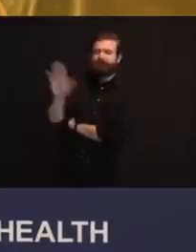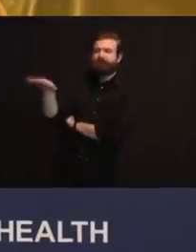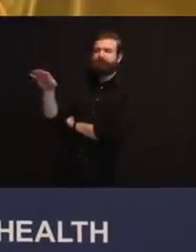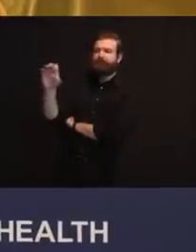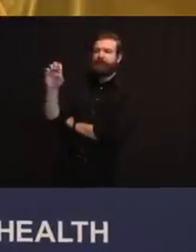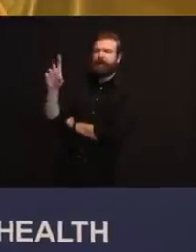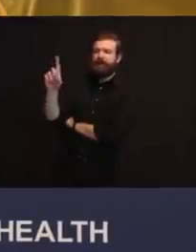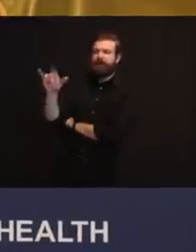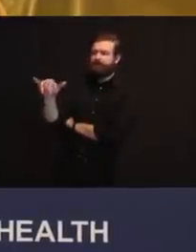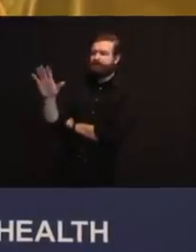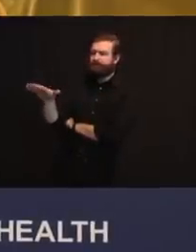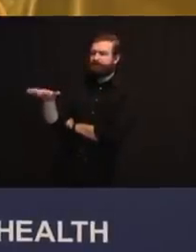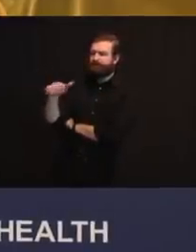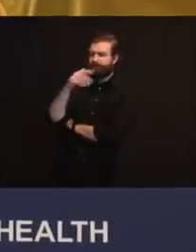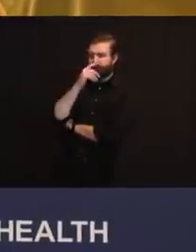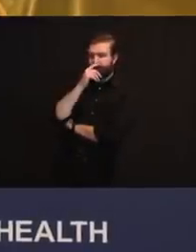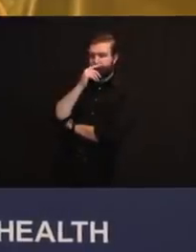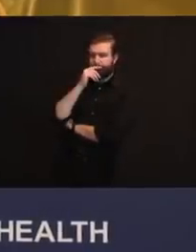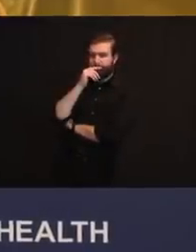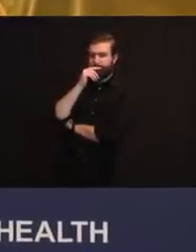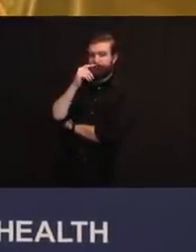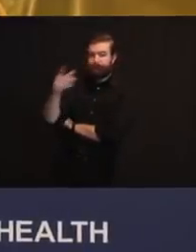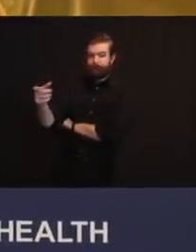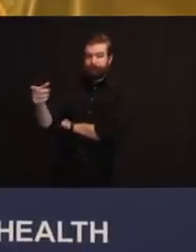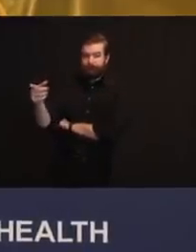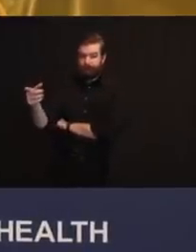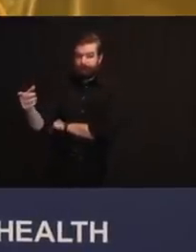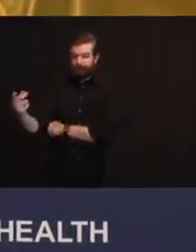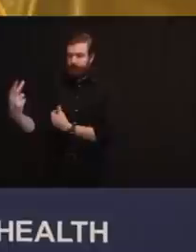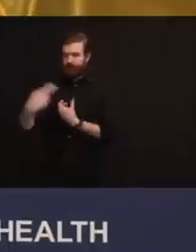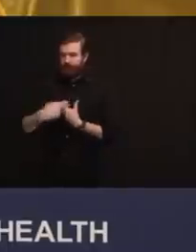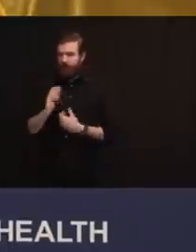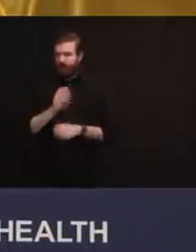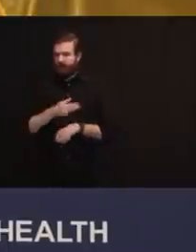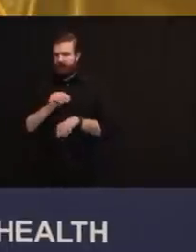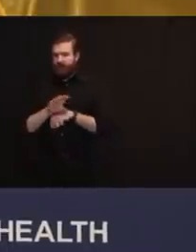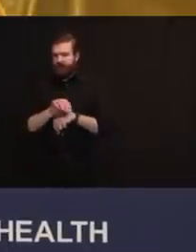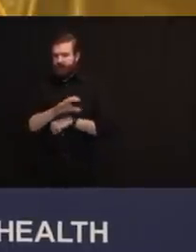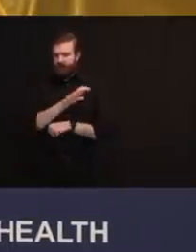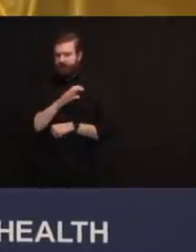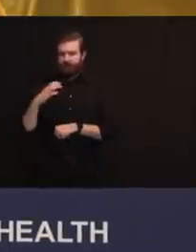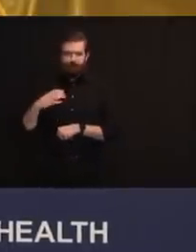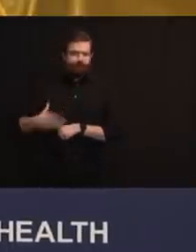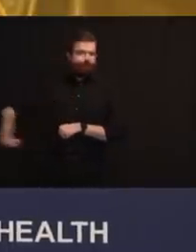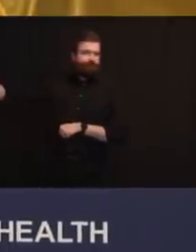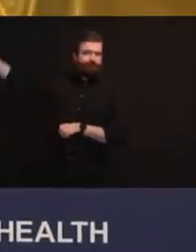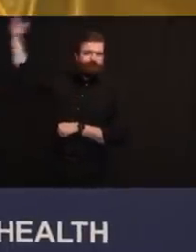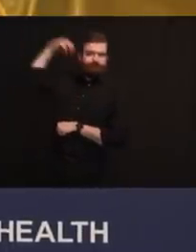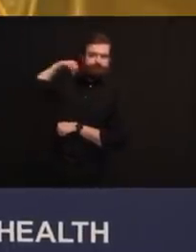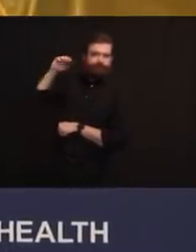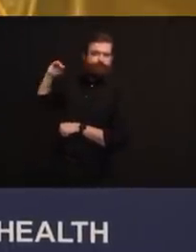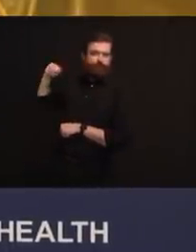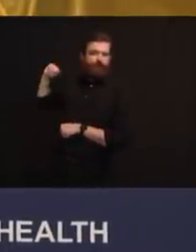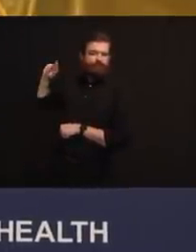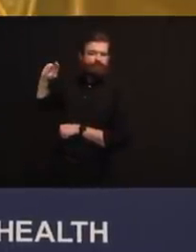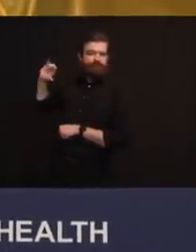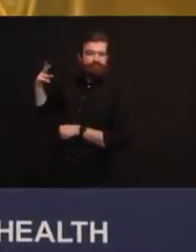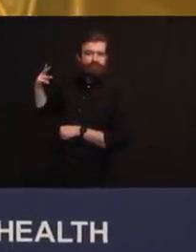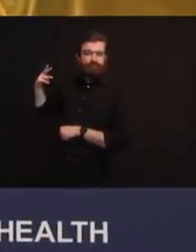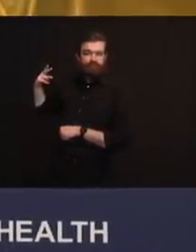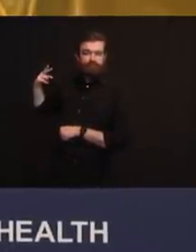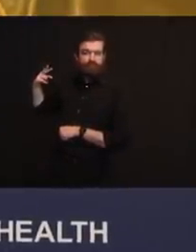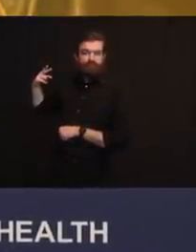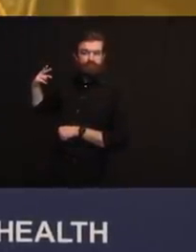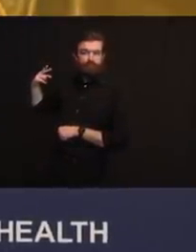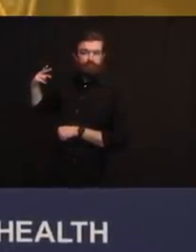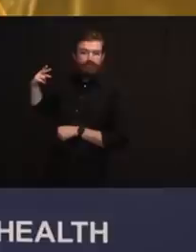convening, you've been with us from moment one, obviously. Walk us through for a couple of minutes what it's been like over the past